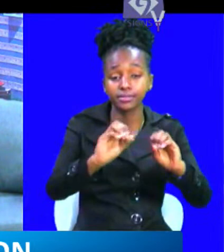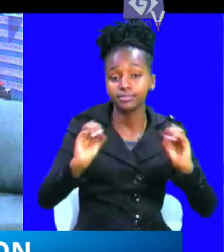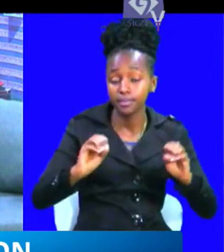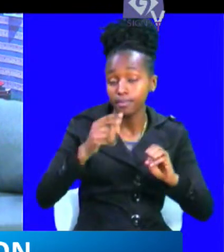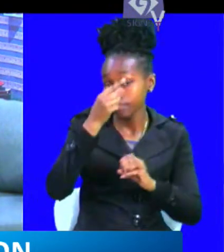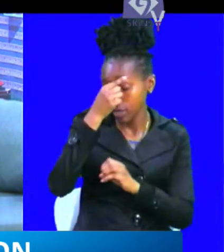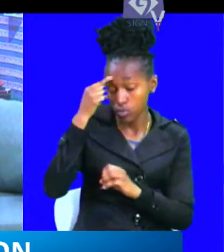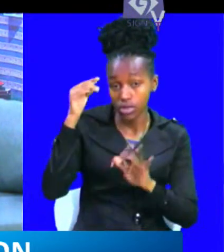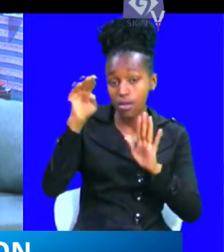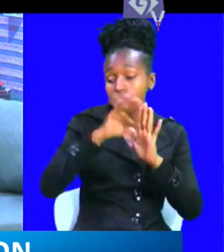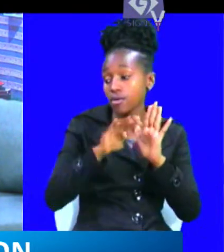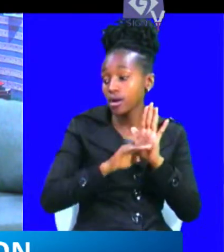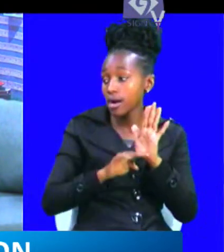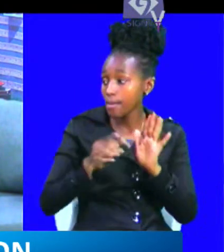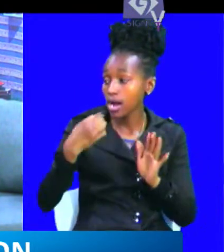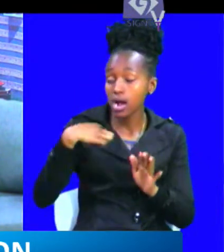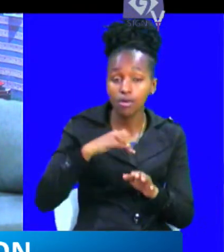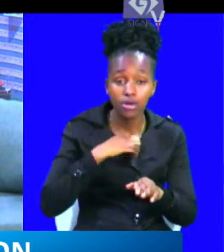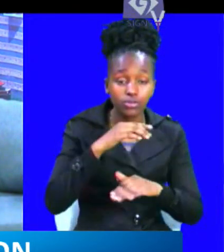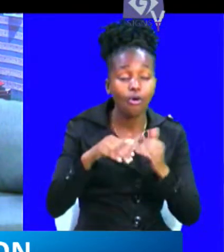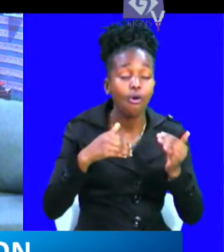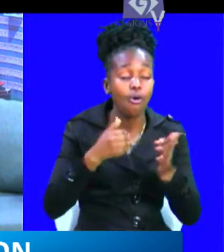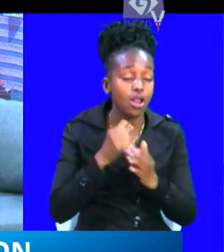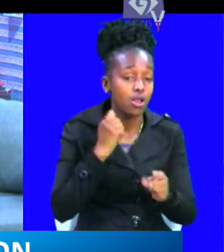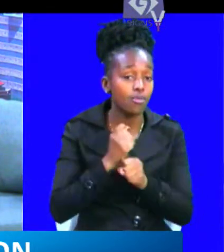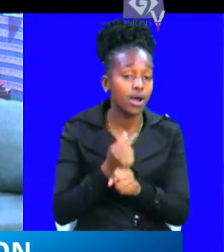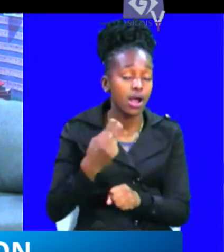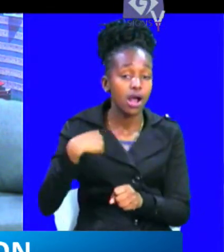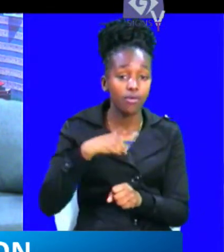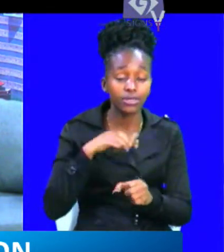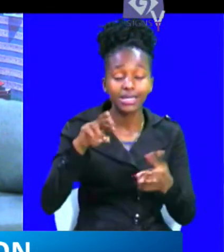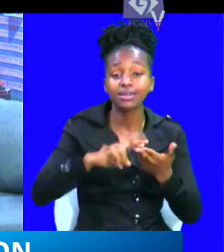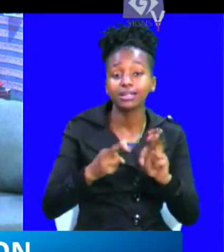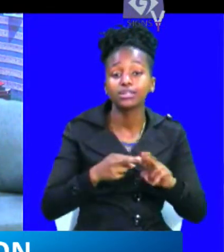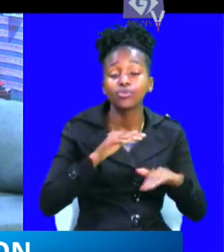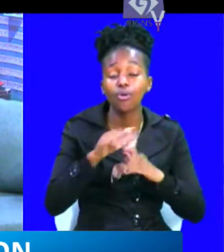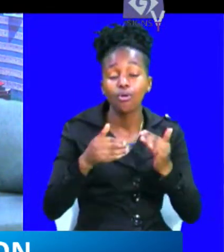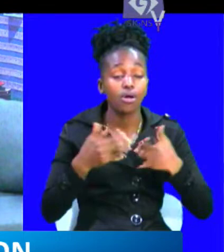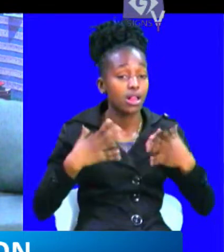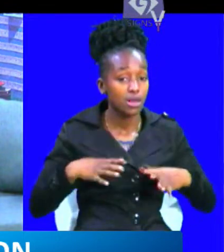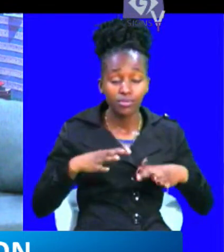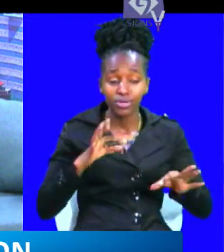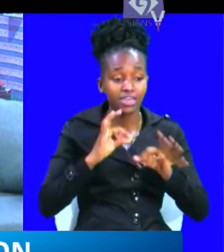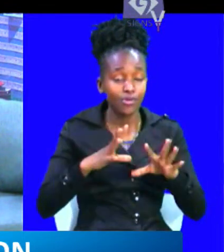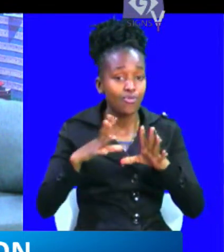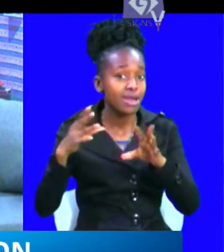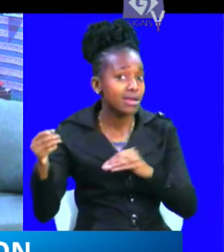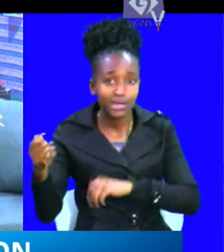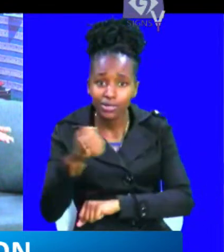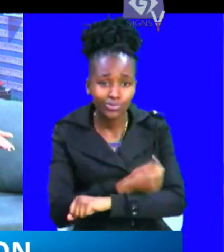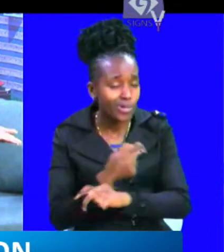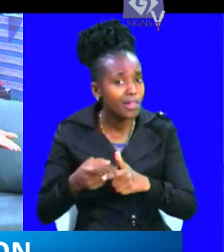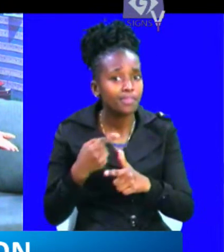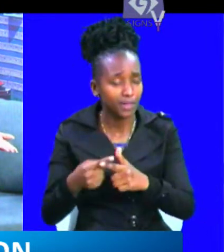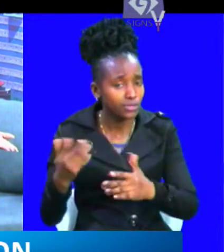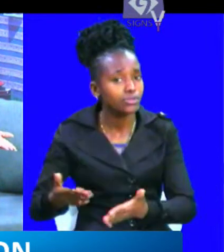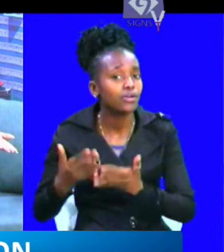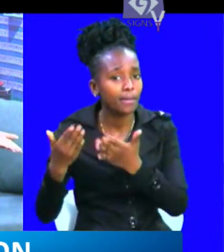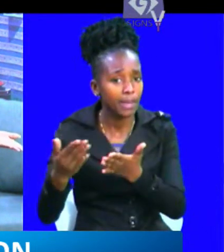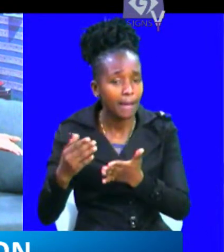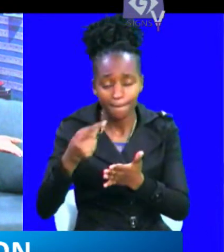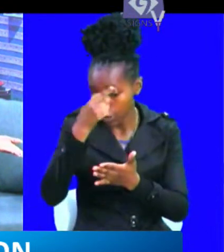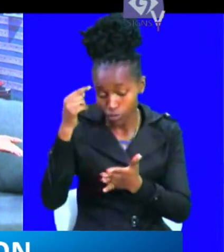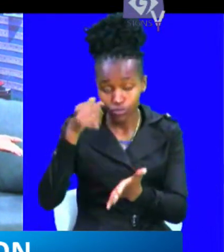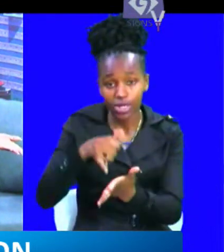our programs, all our pillars are relatable to everyone. Even school-going children, that will be our biggest thing in terms of planting